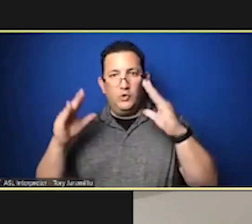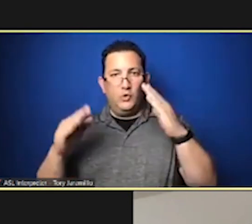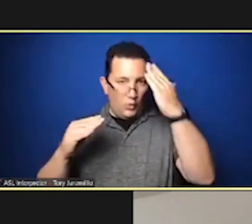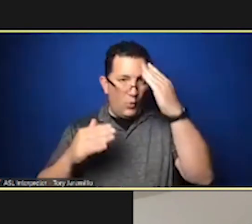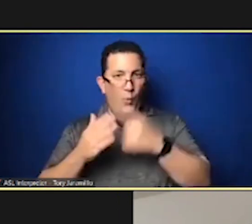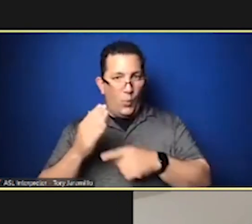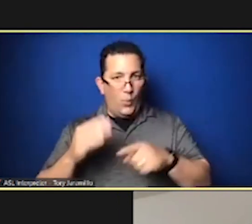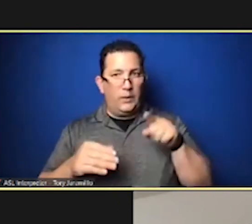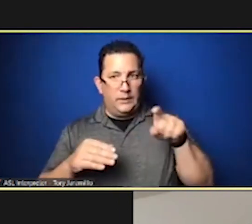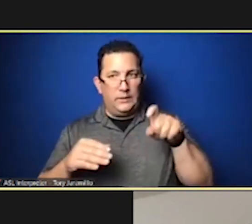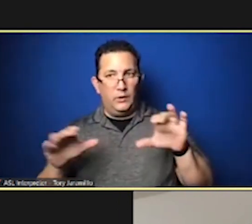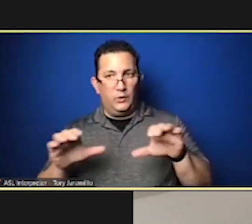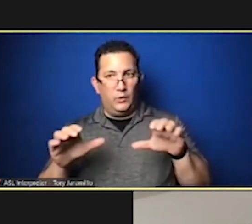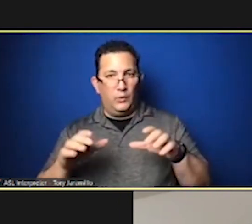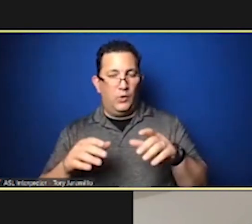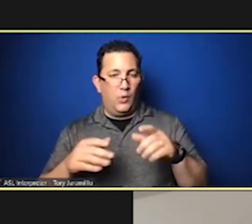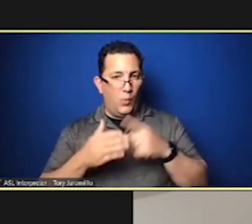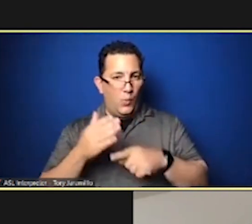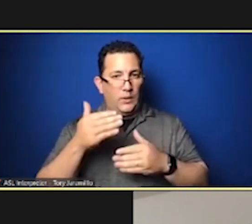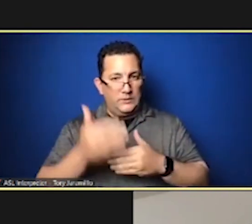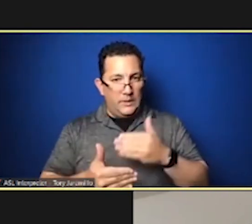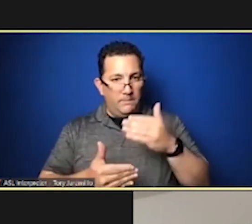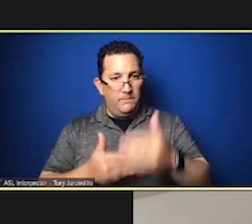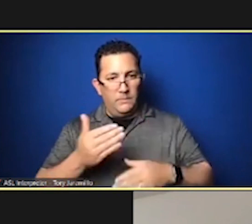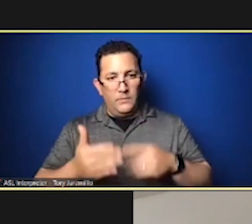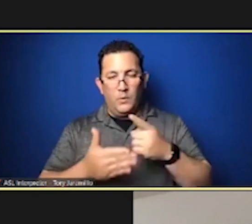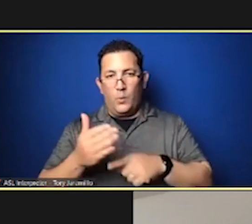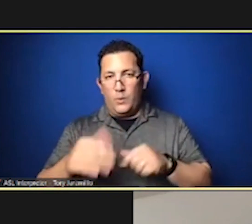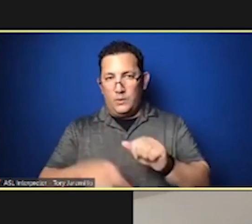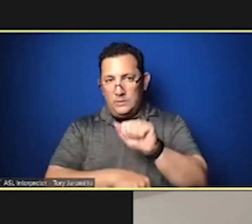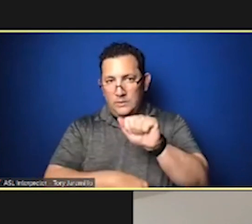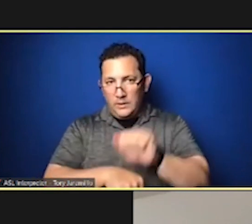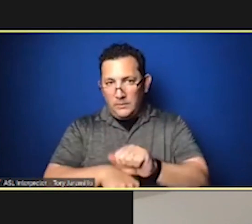student needs to do, what steps, what assignments,